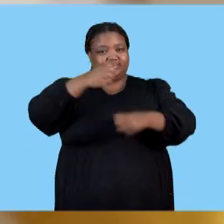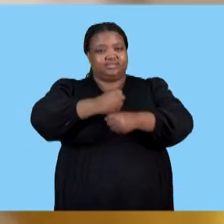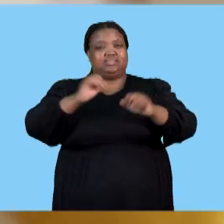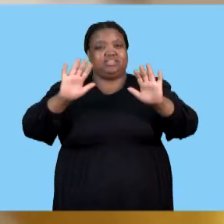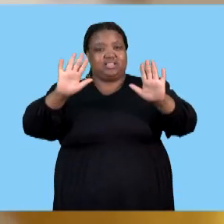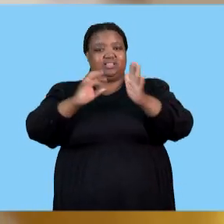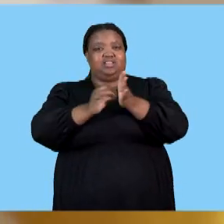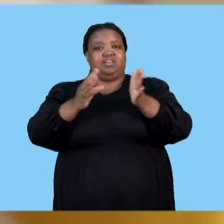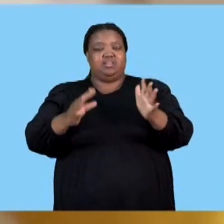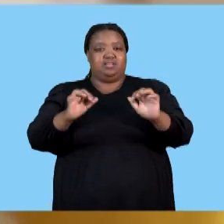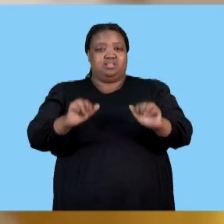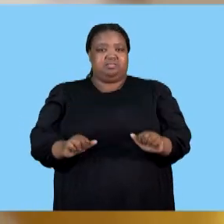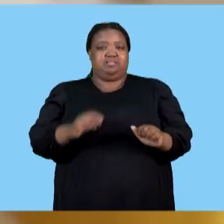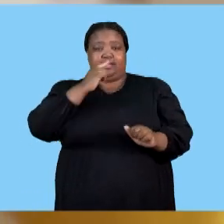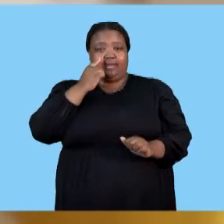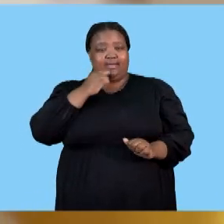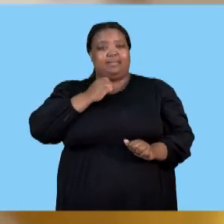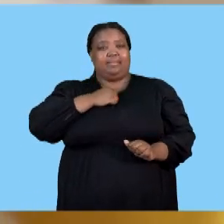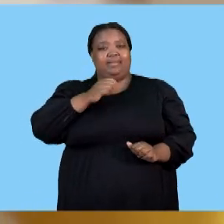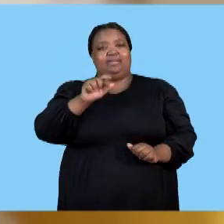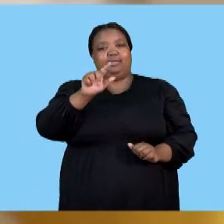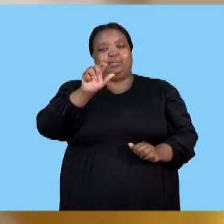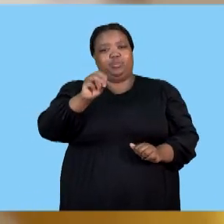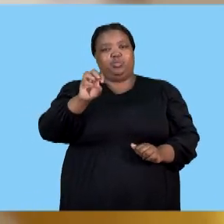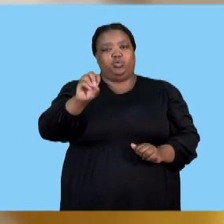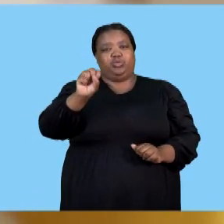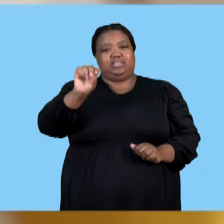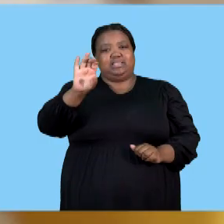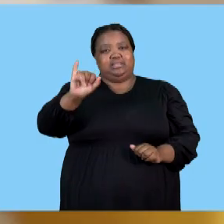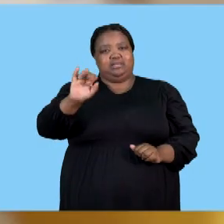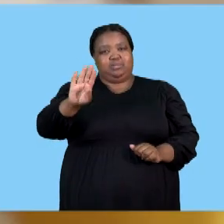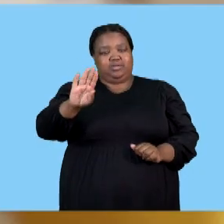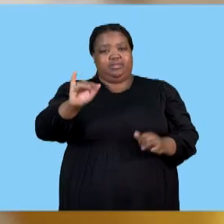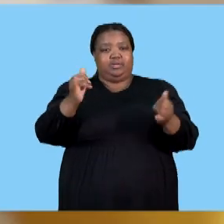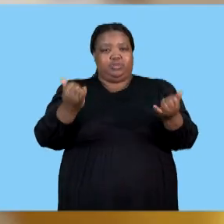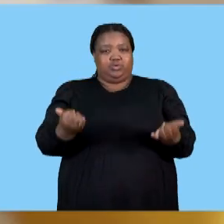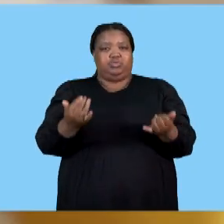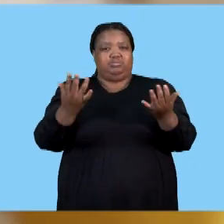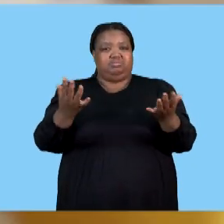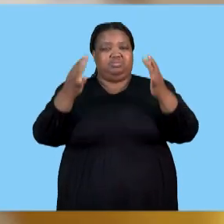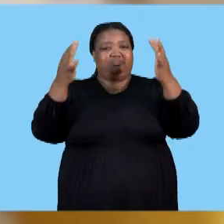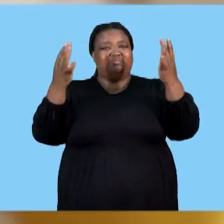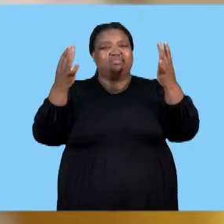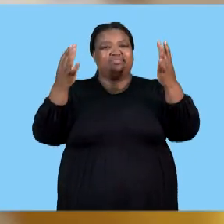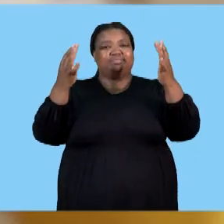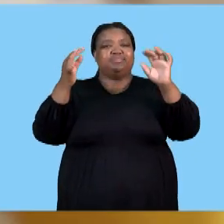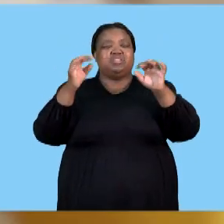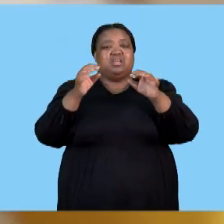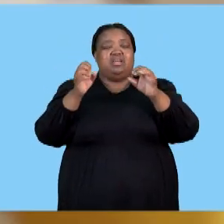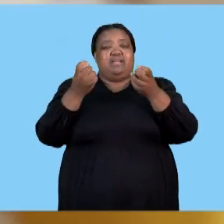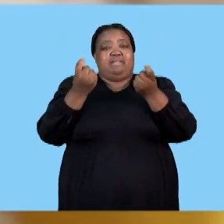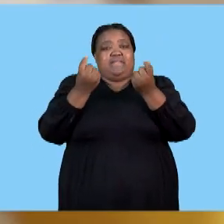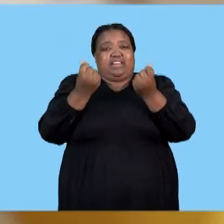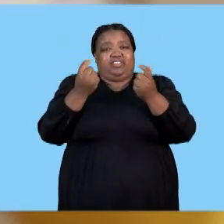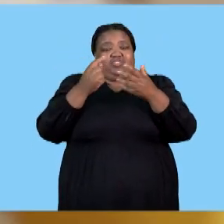Greetings, great learners. My name is Mr. Simbi and welcome to today's accounting class. In today's class, I'm going to be doing analysis and